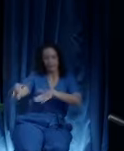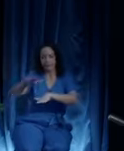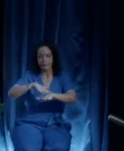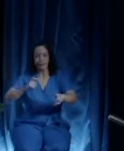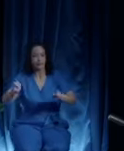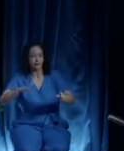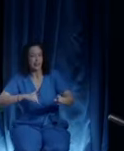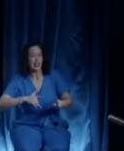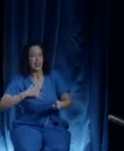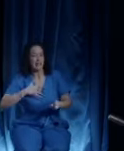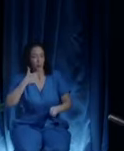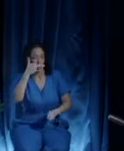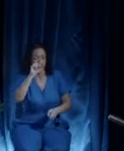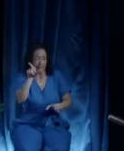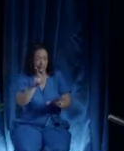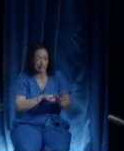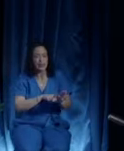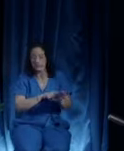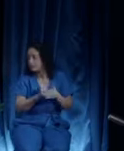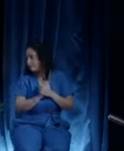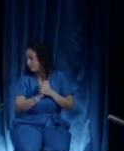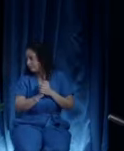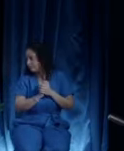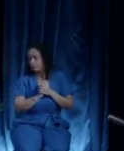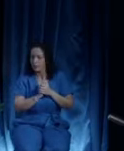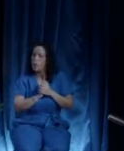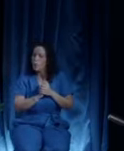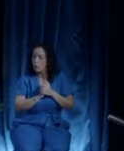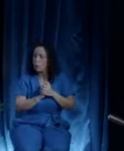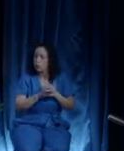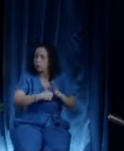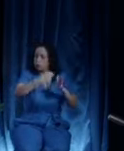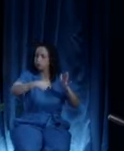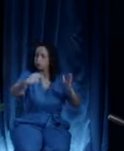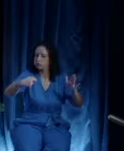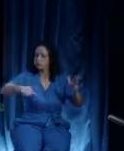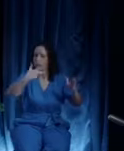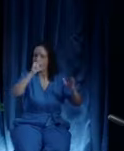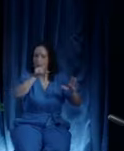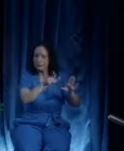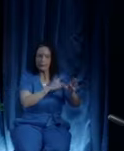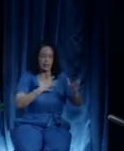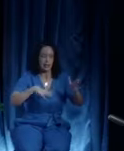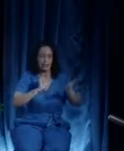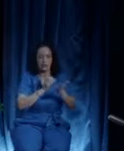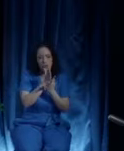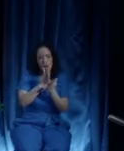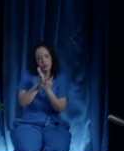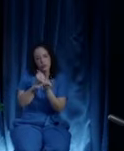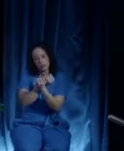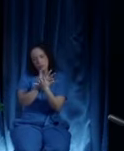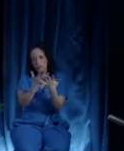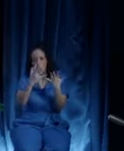for 80+ years, is like pretty long. I had to do several monarchies through her,